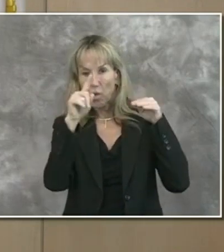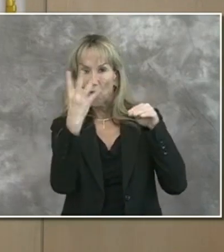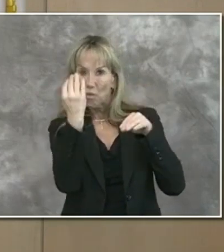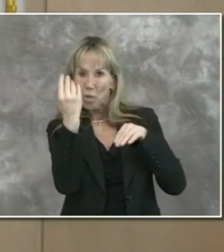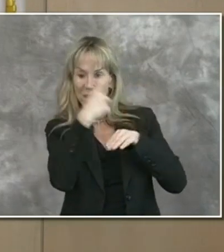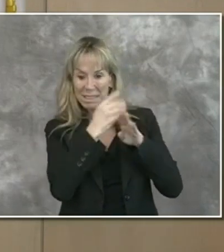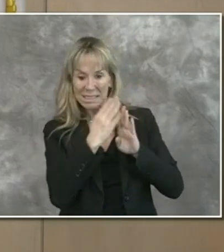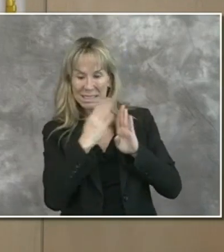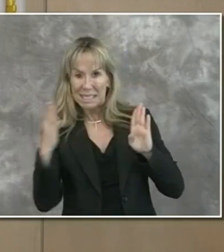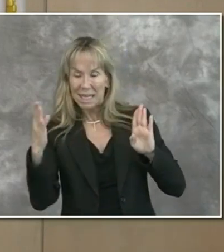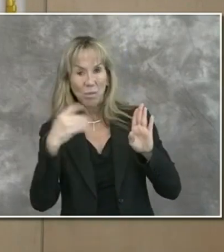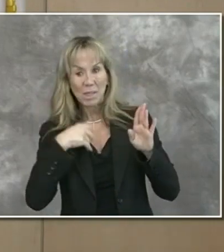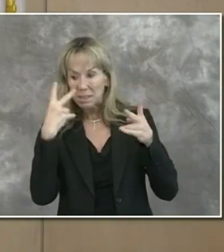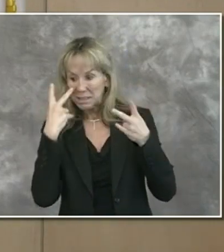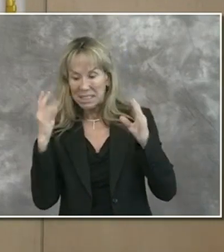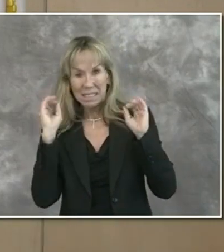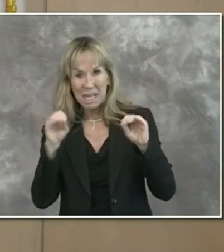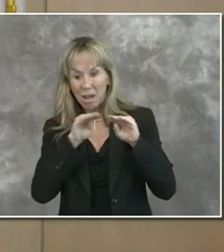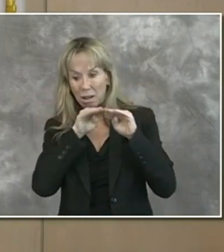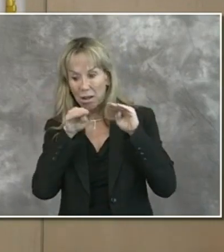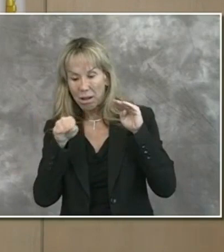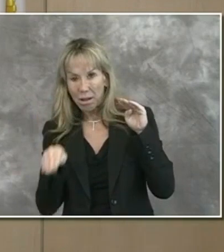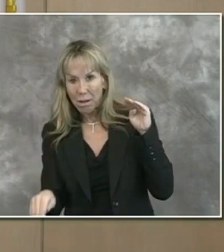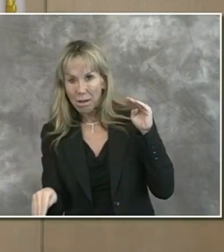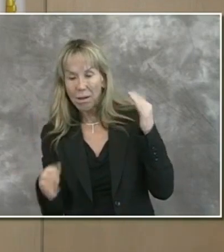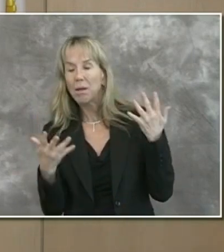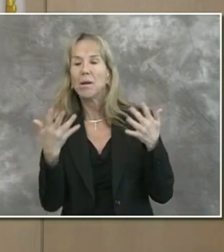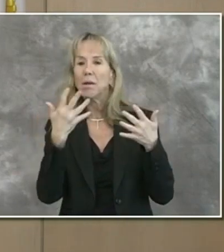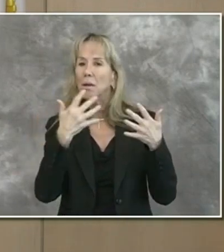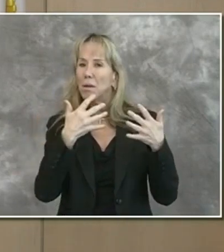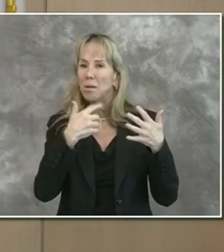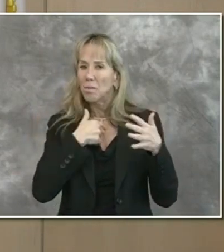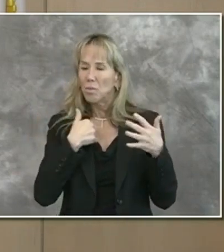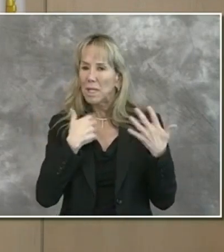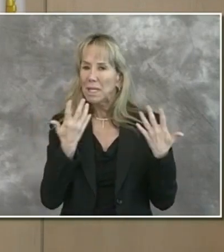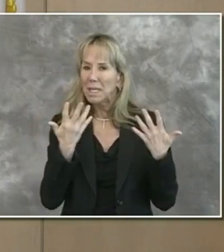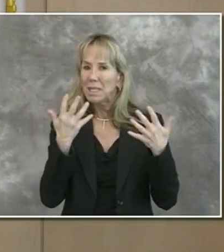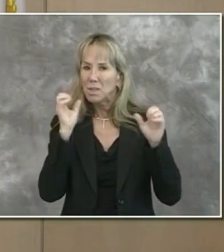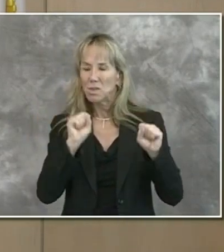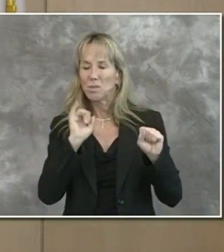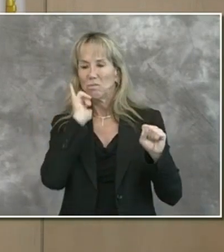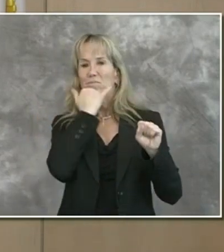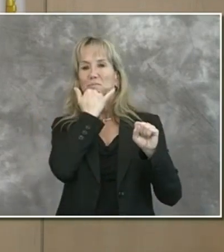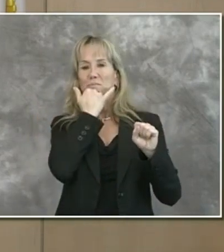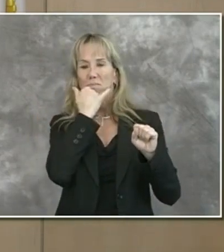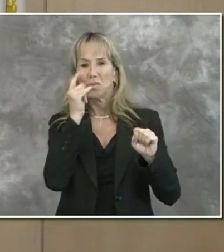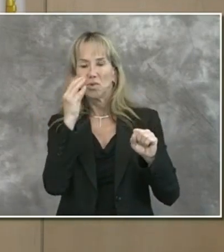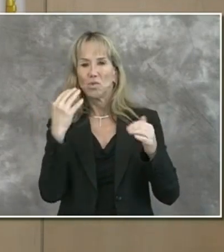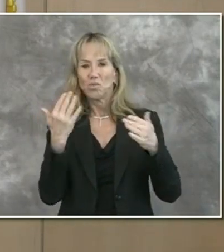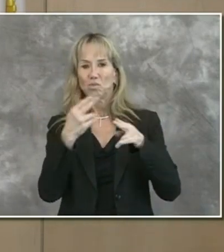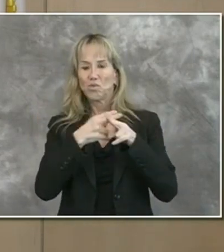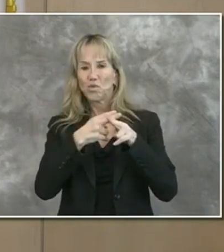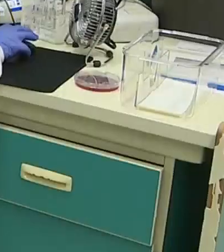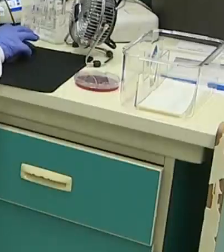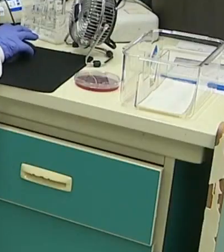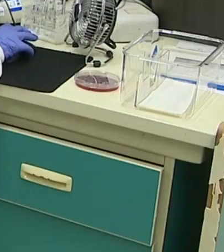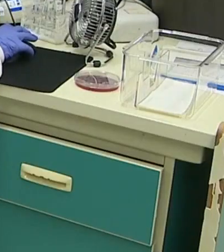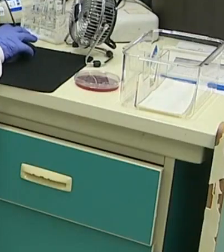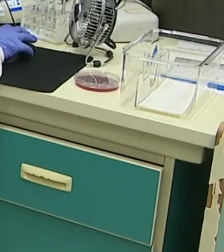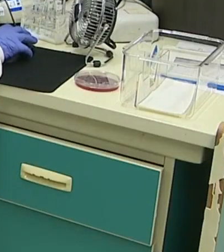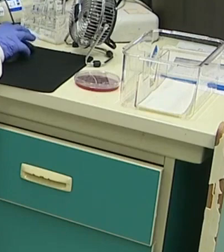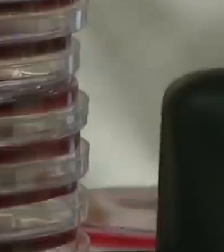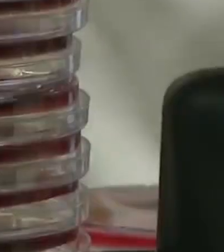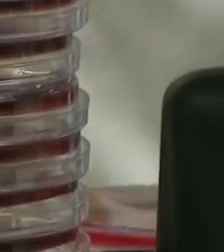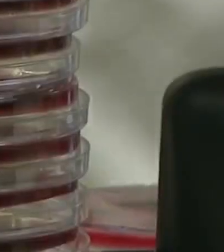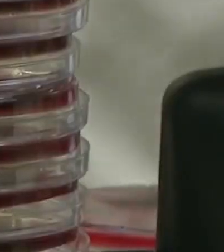COVID-19 cases, moving to expand could backfire on us, and we could see a reversal. In phase